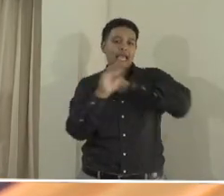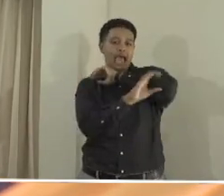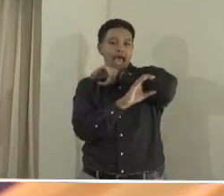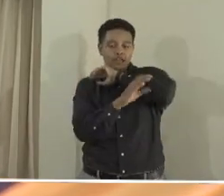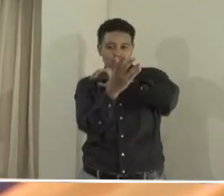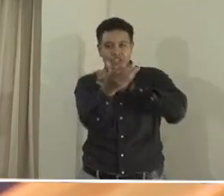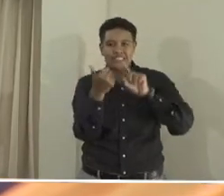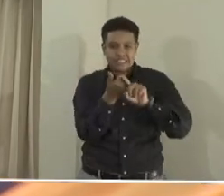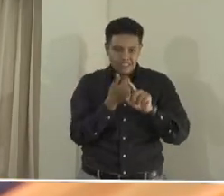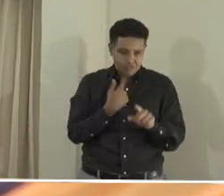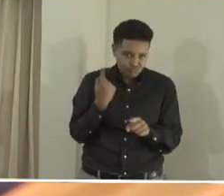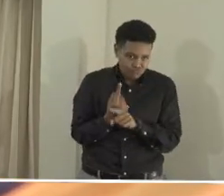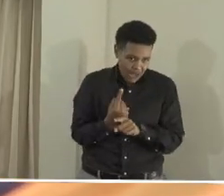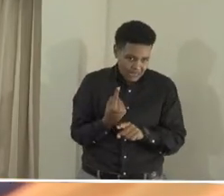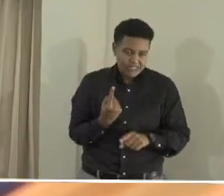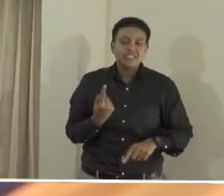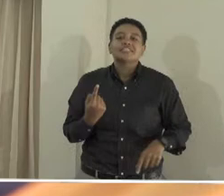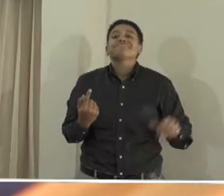Catherine, am I right?